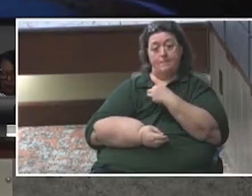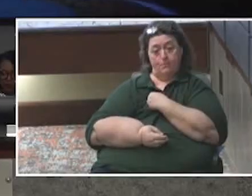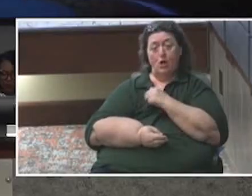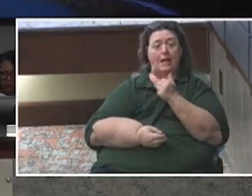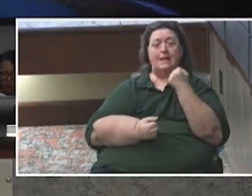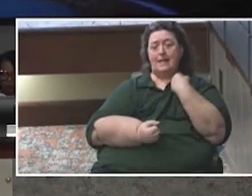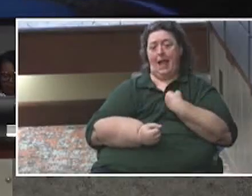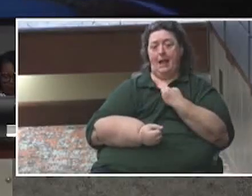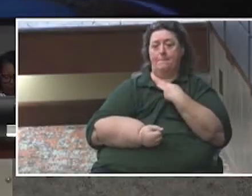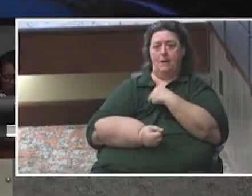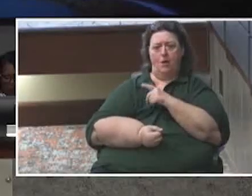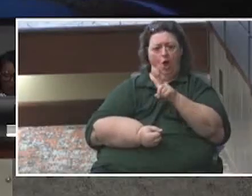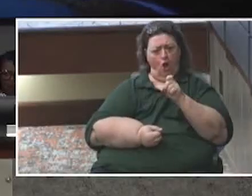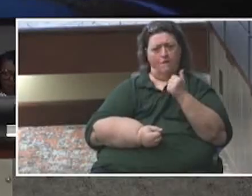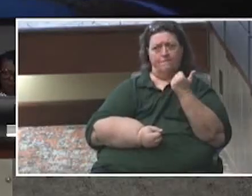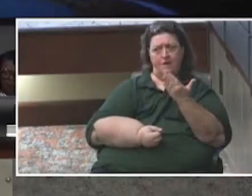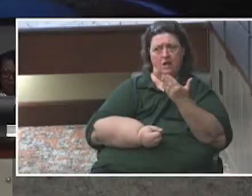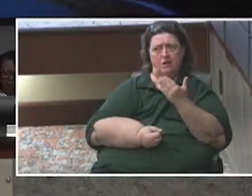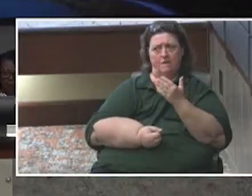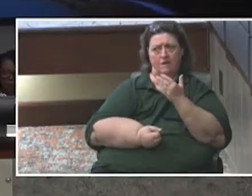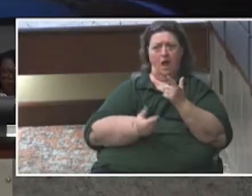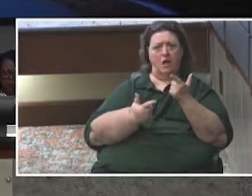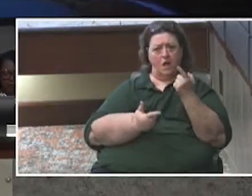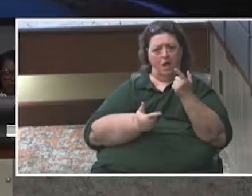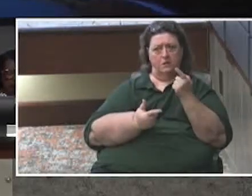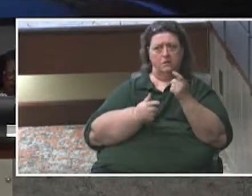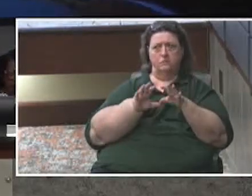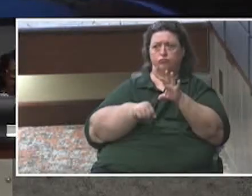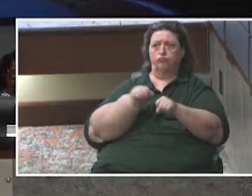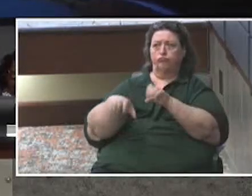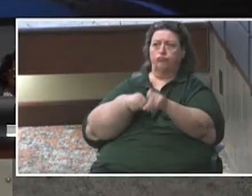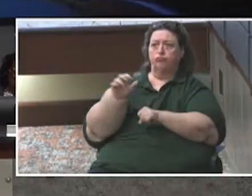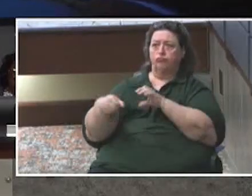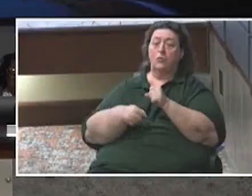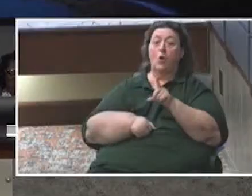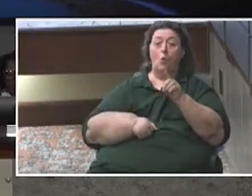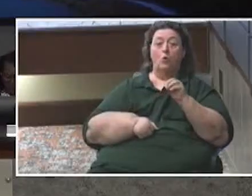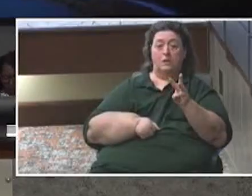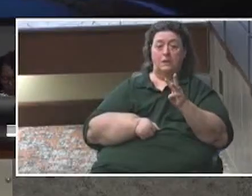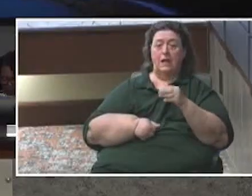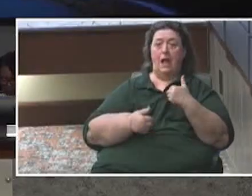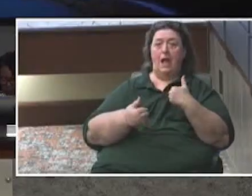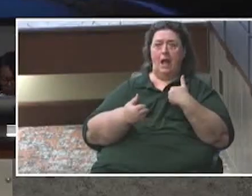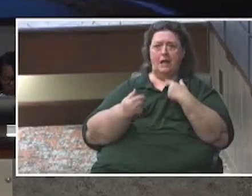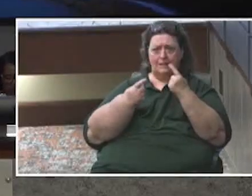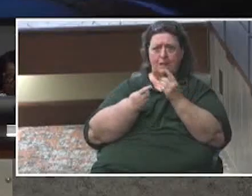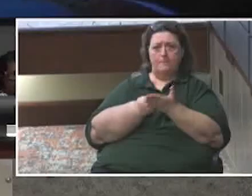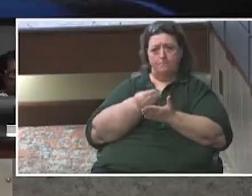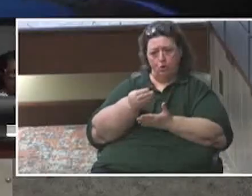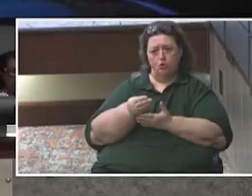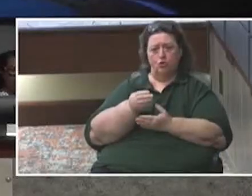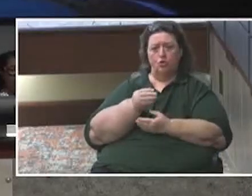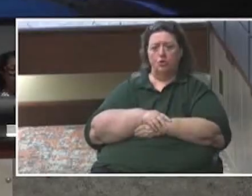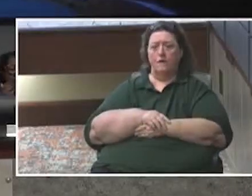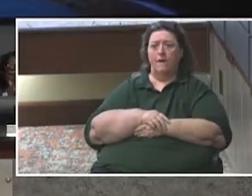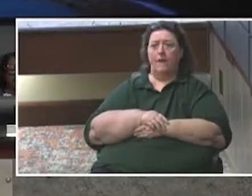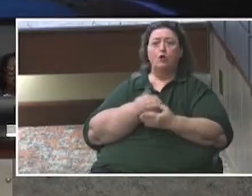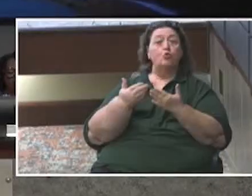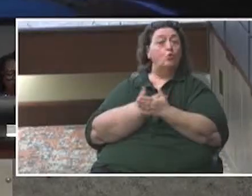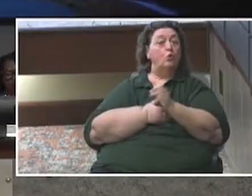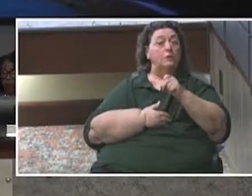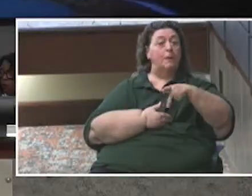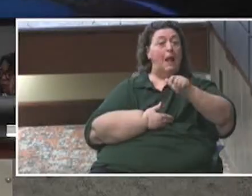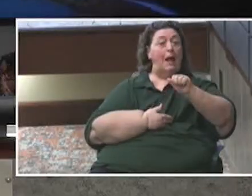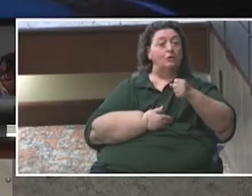arrests, and 115 firearms seized. Item 106 considers the purchase and installation of a new splash pad and